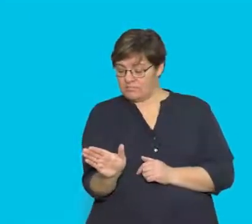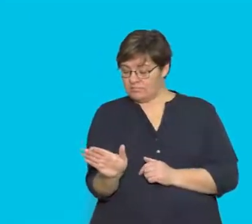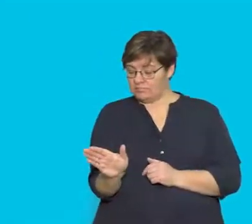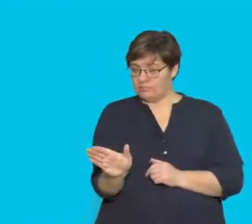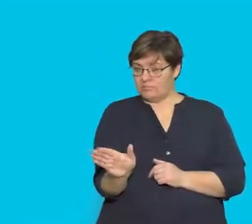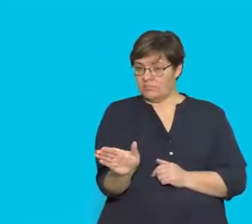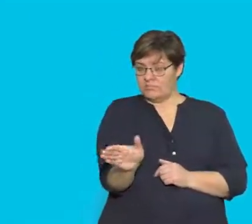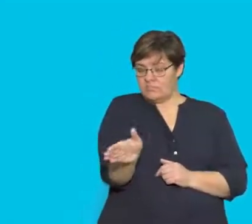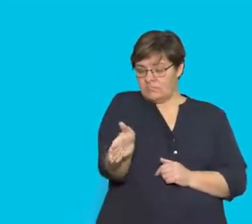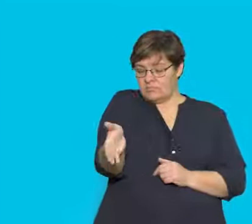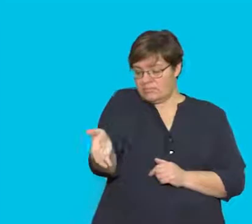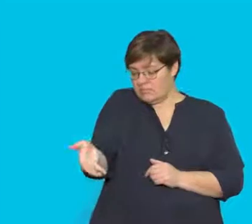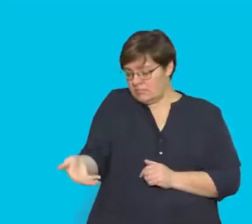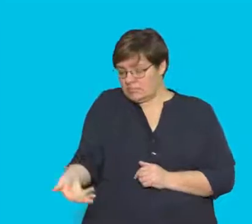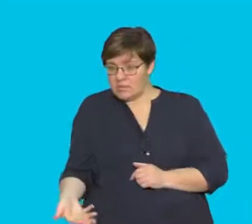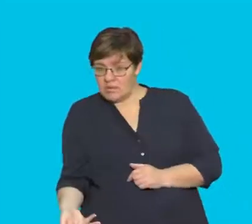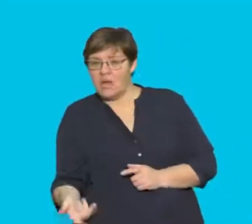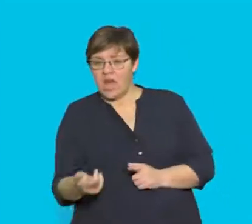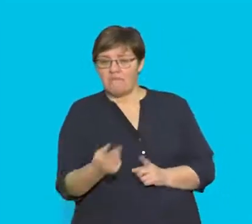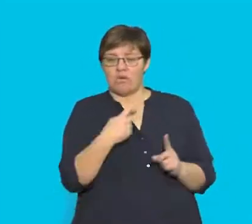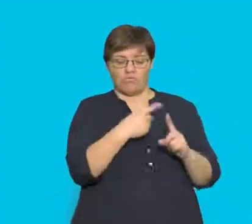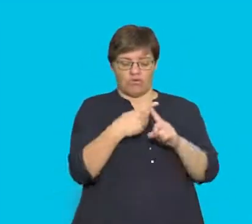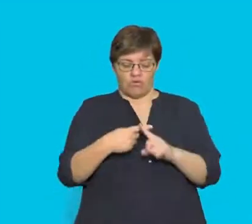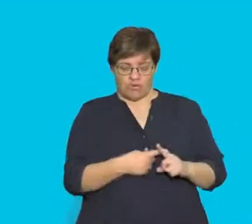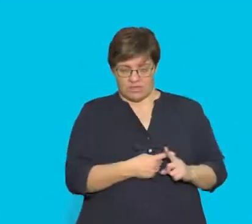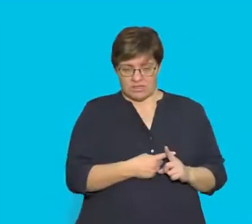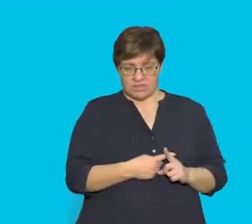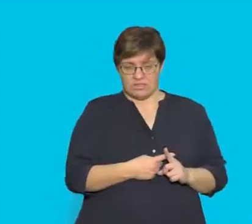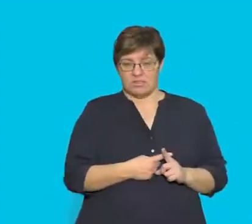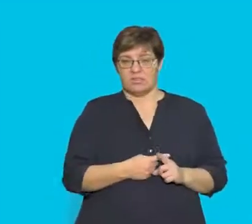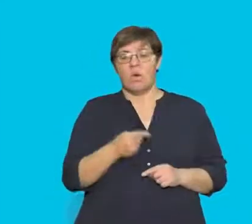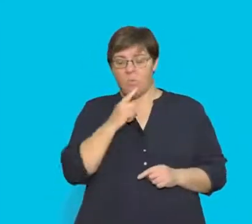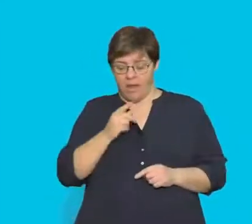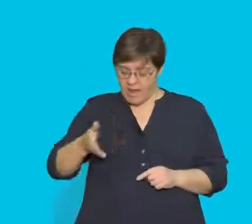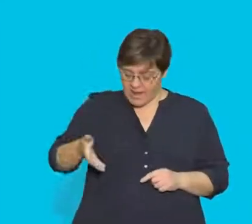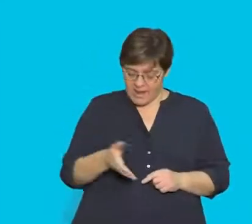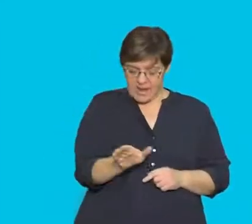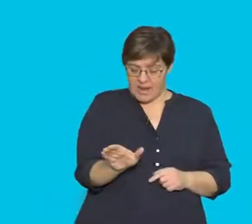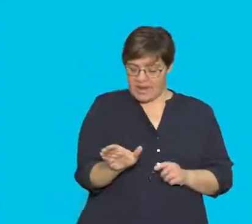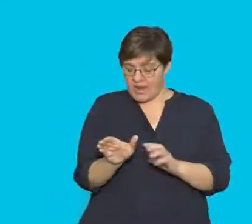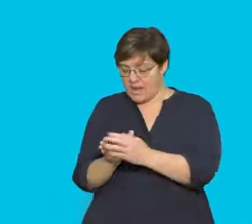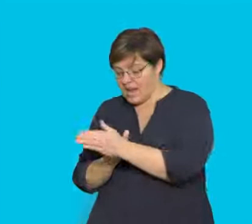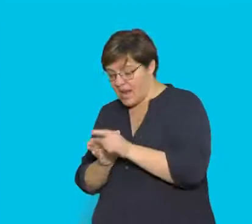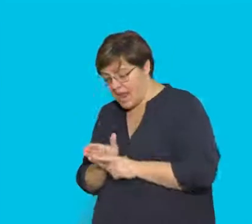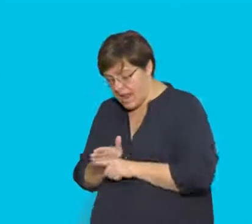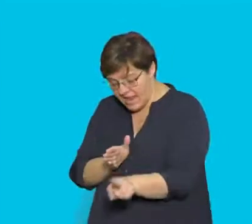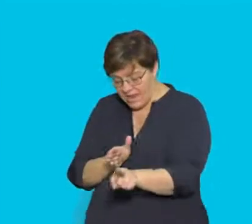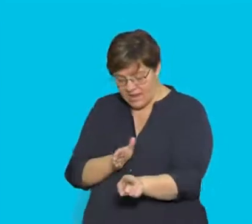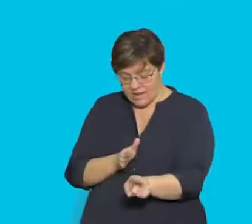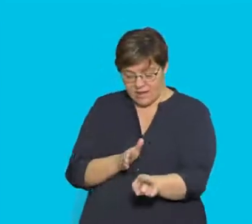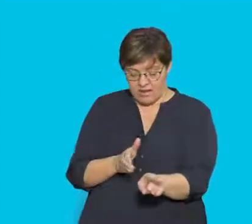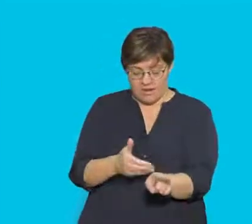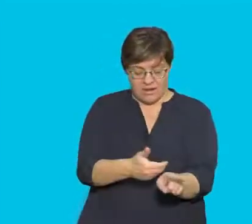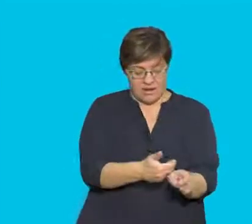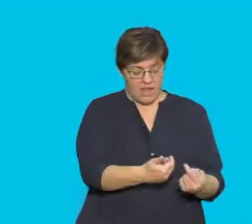could draw little crosses going in over here to represent the magnetic field inside there, and